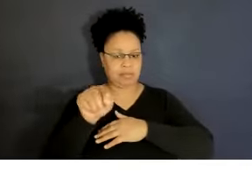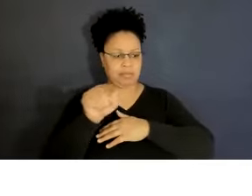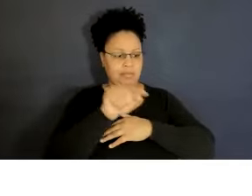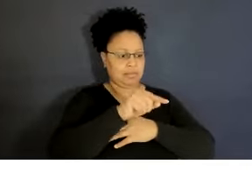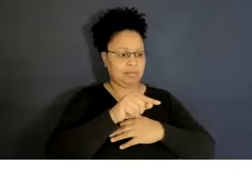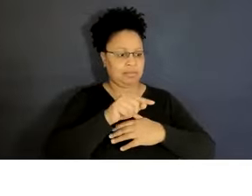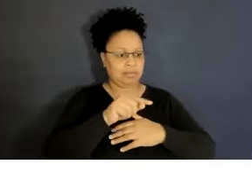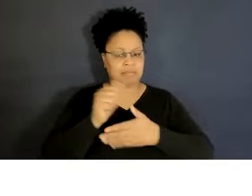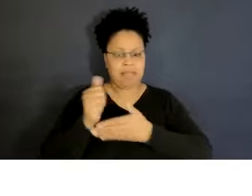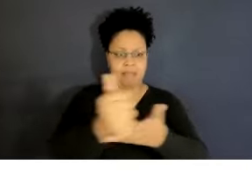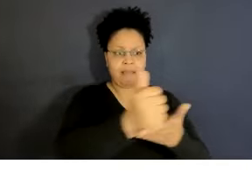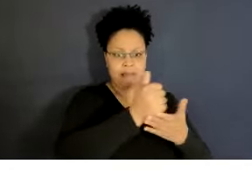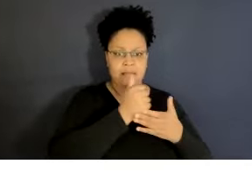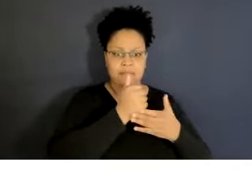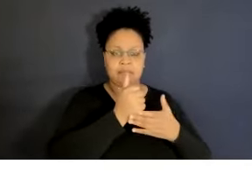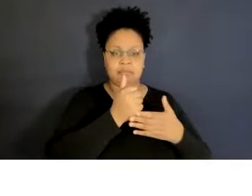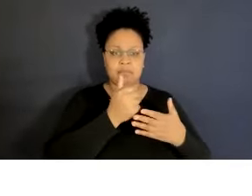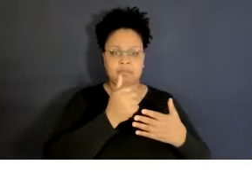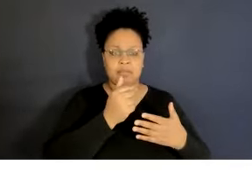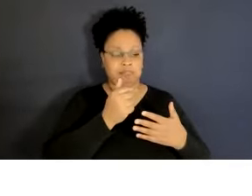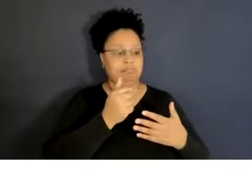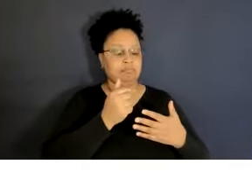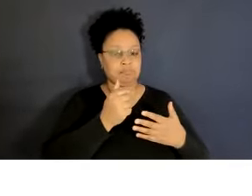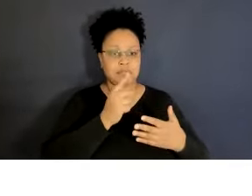it. I really enjoyed